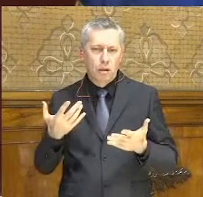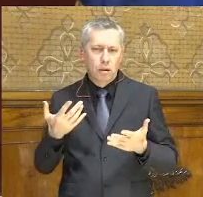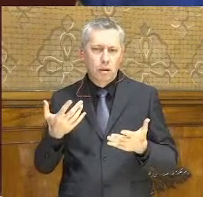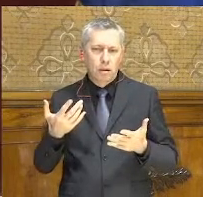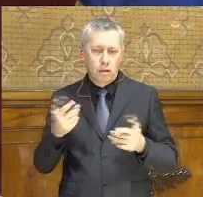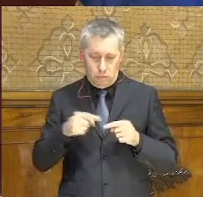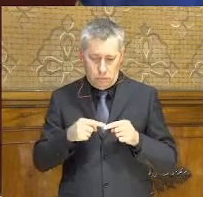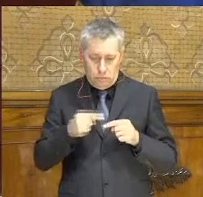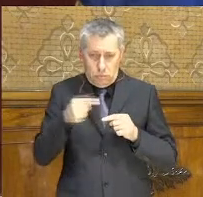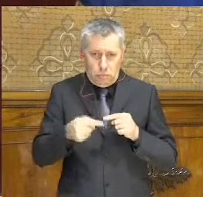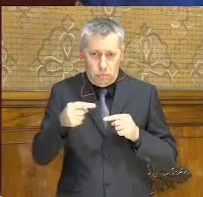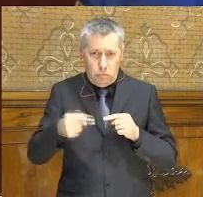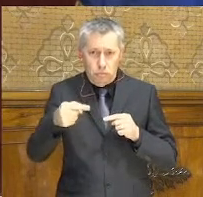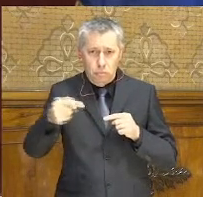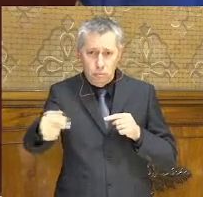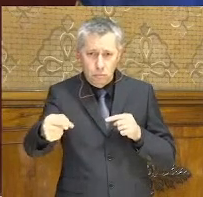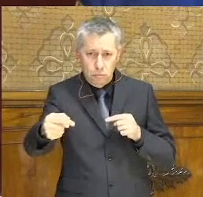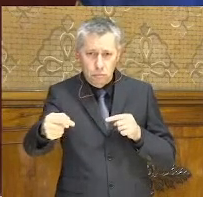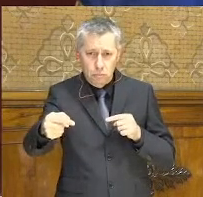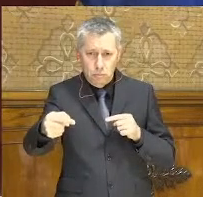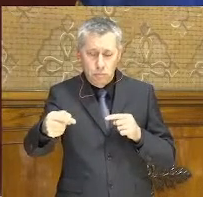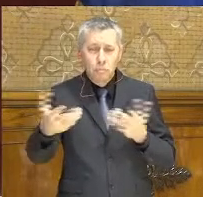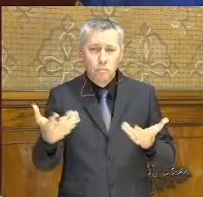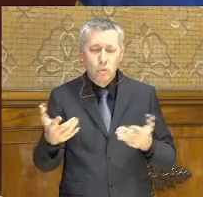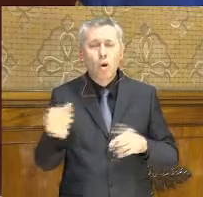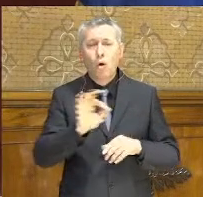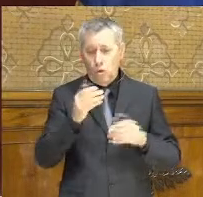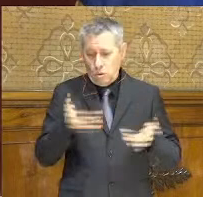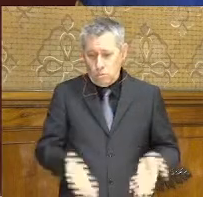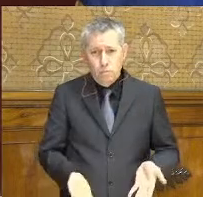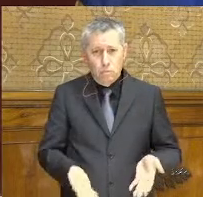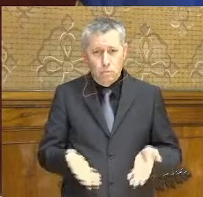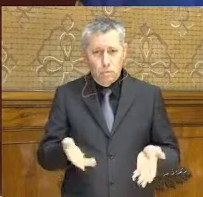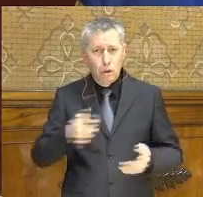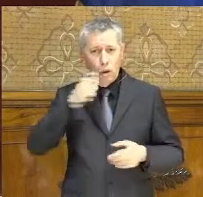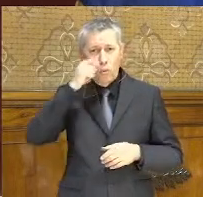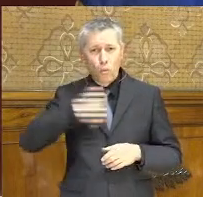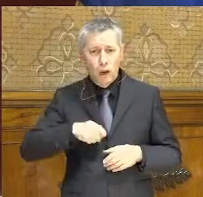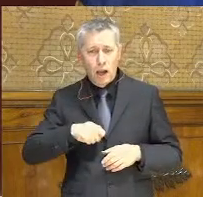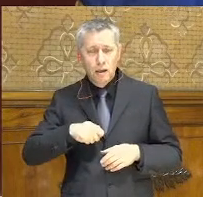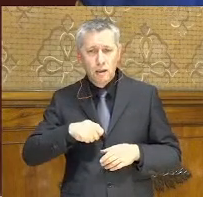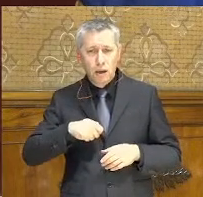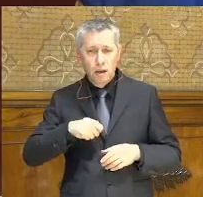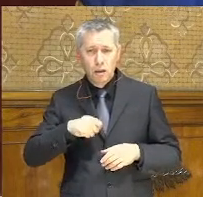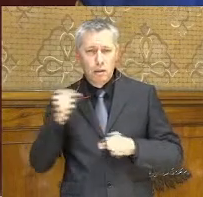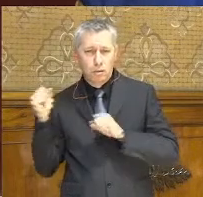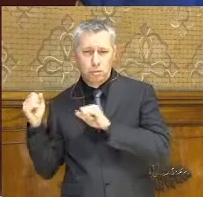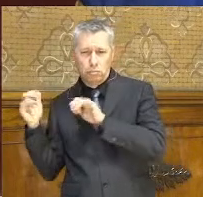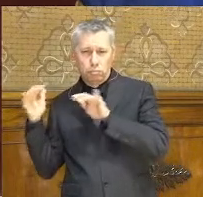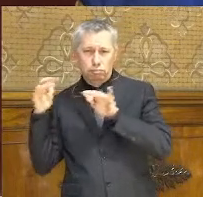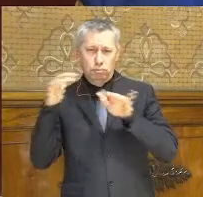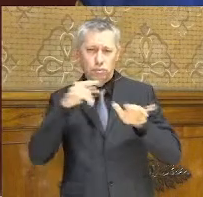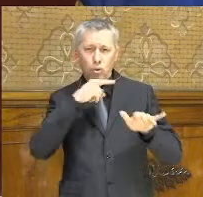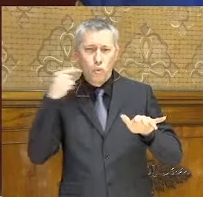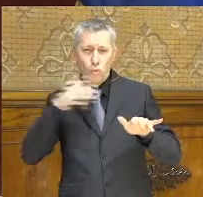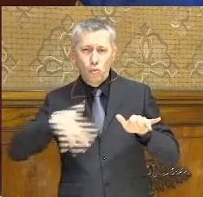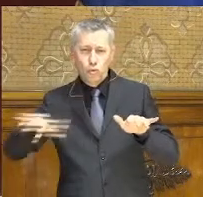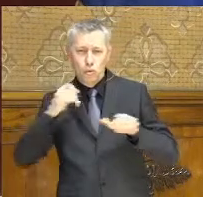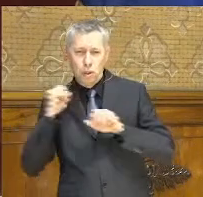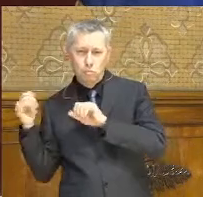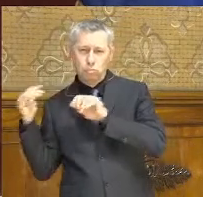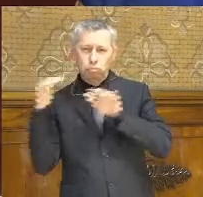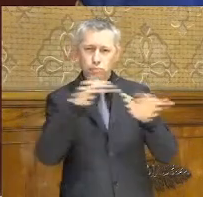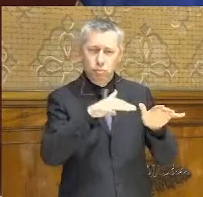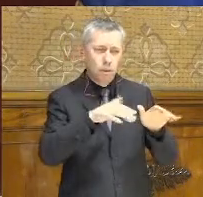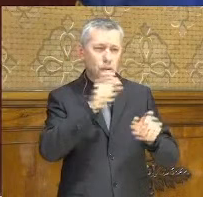country, the Ukraine, becomes destroyed and a large part of the population is